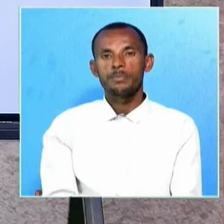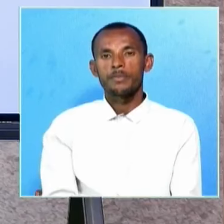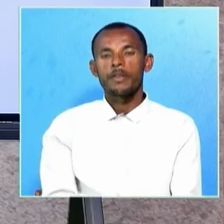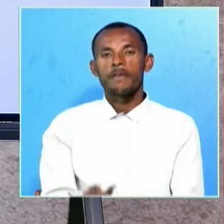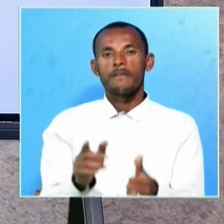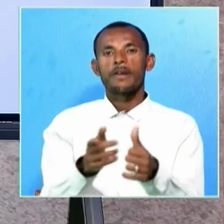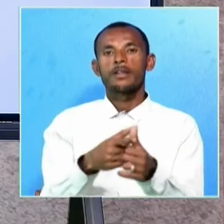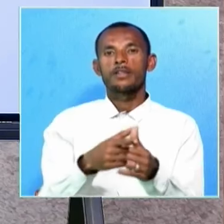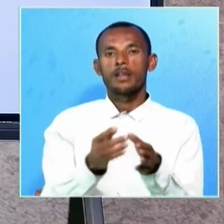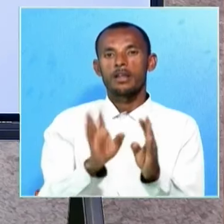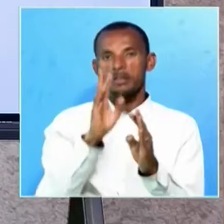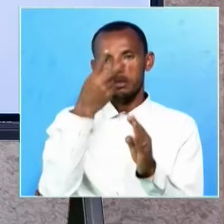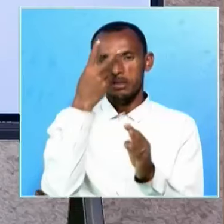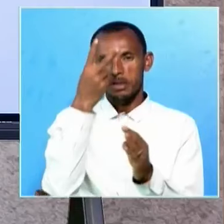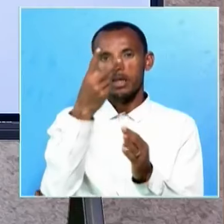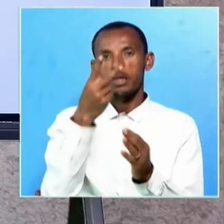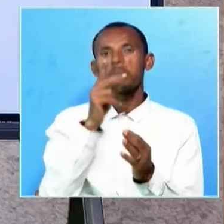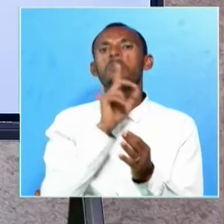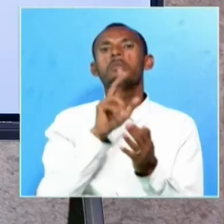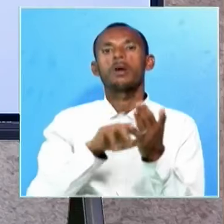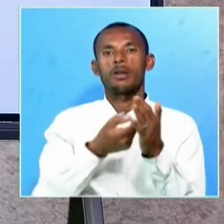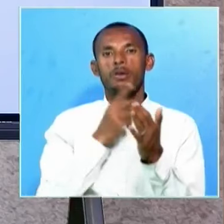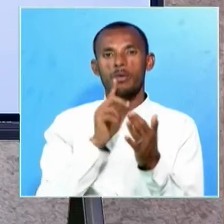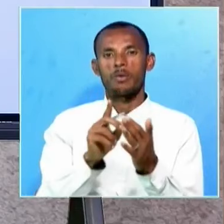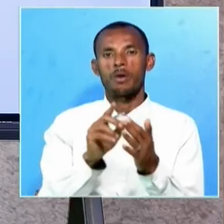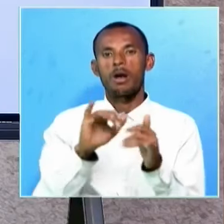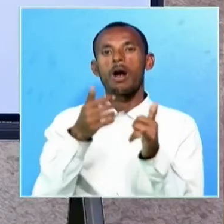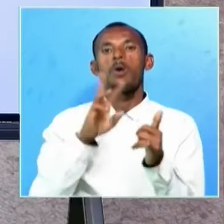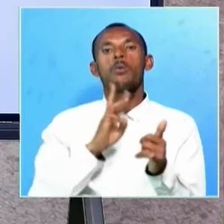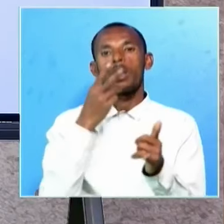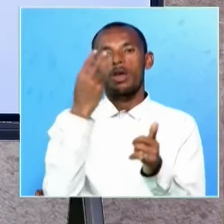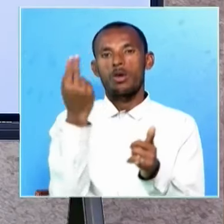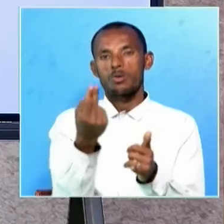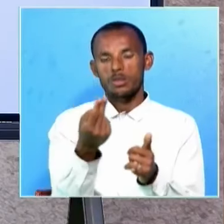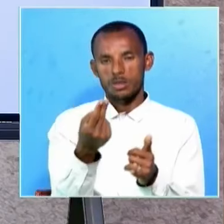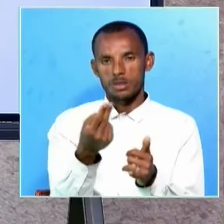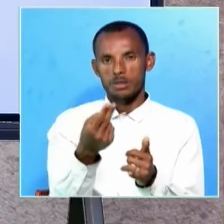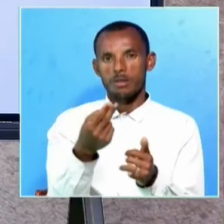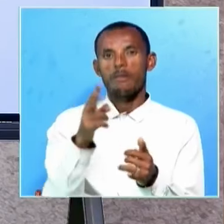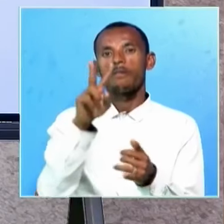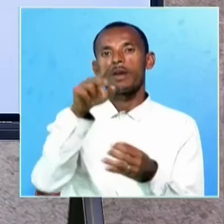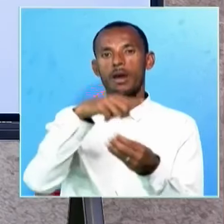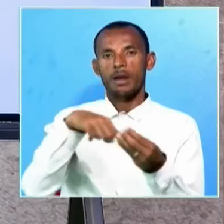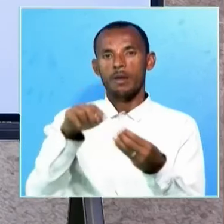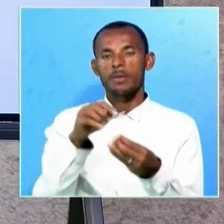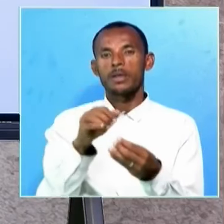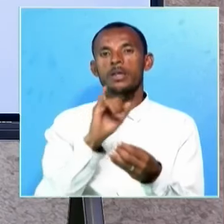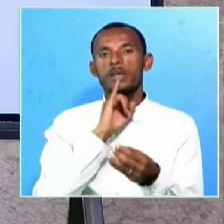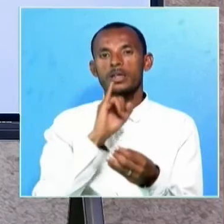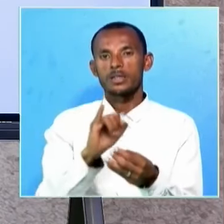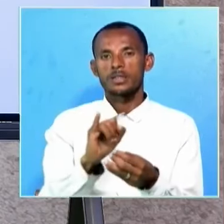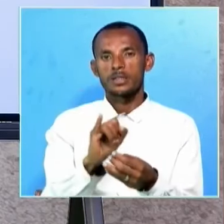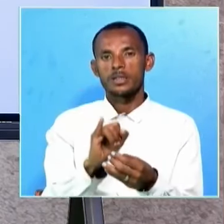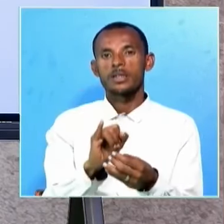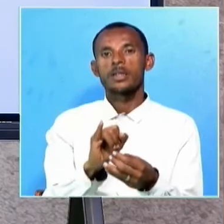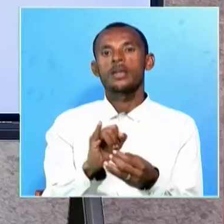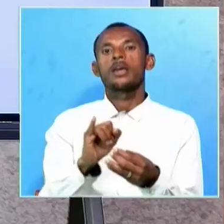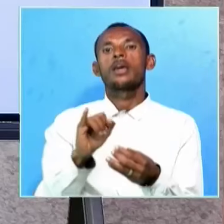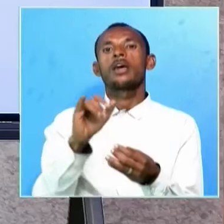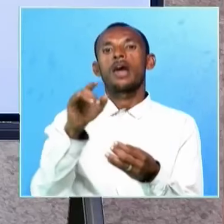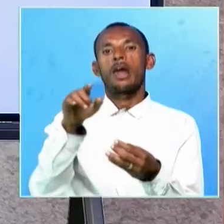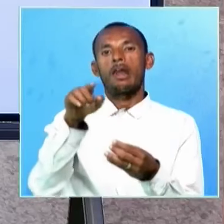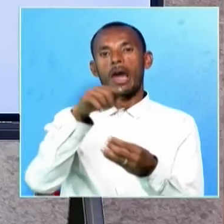First, let's see what Venn diagram is and how to use a Venn diagram. Venn diagram is a